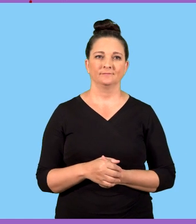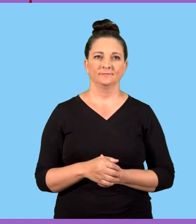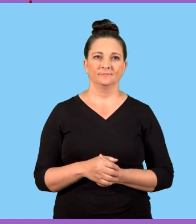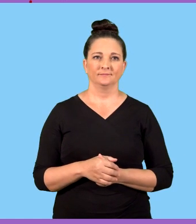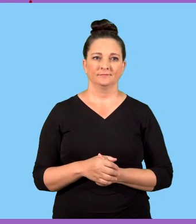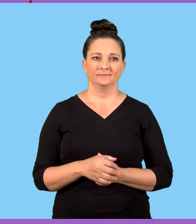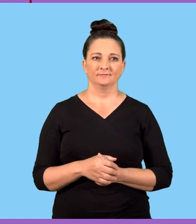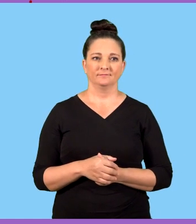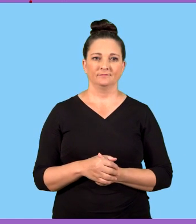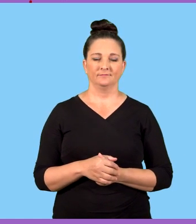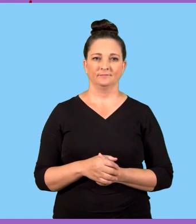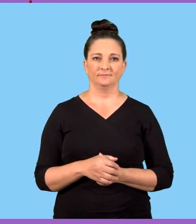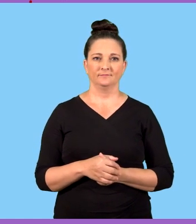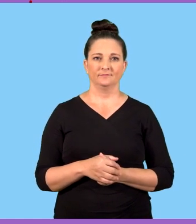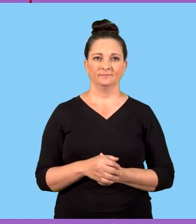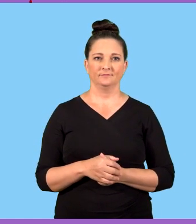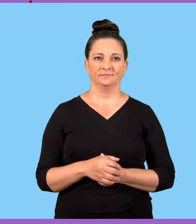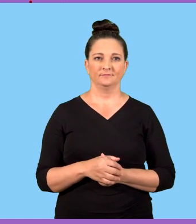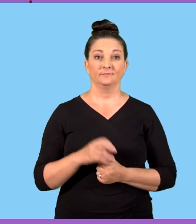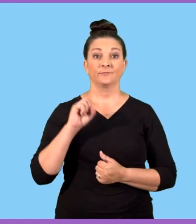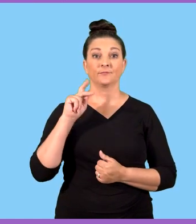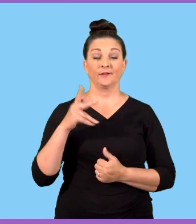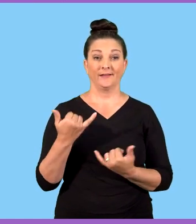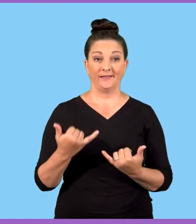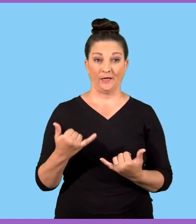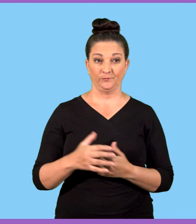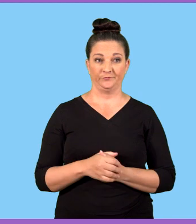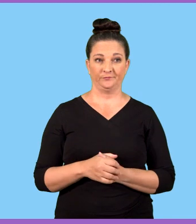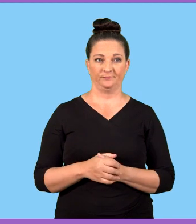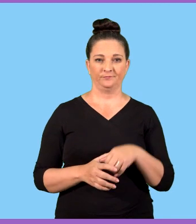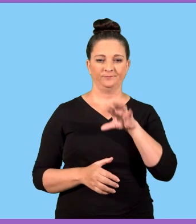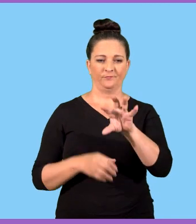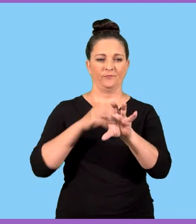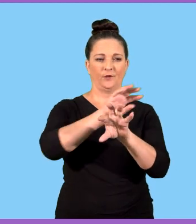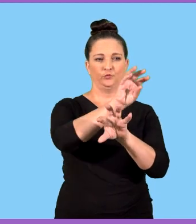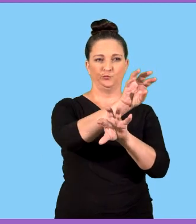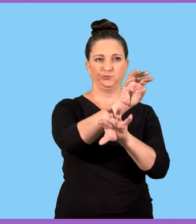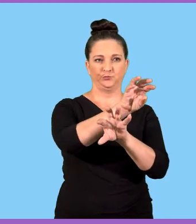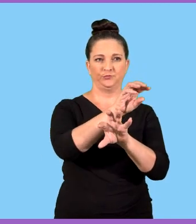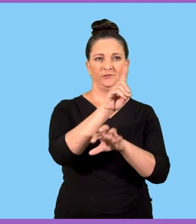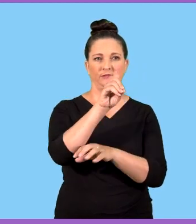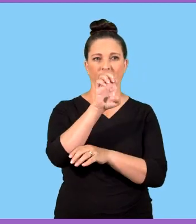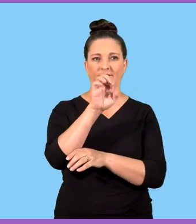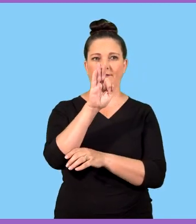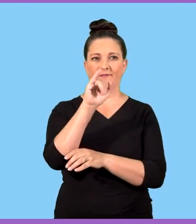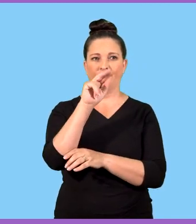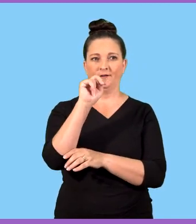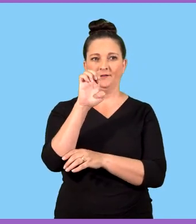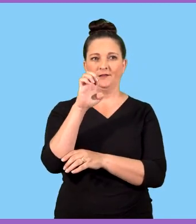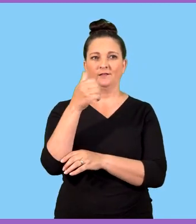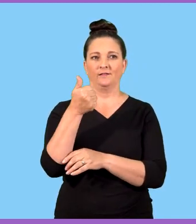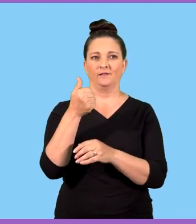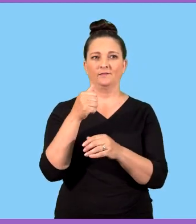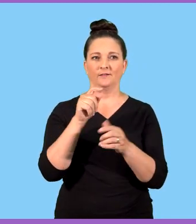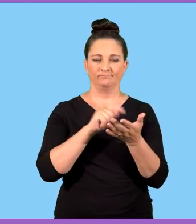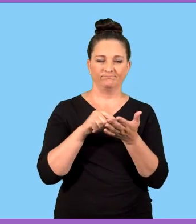on. Let's hit that button. All right. Now we get to defining and calculating the mean. So